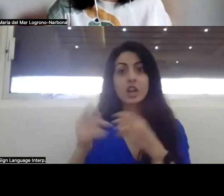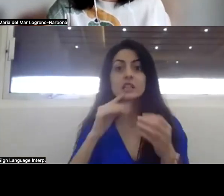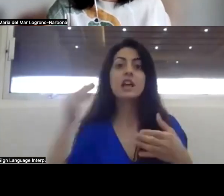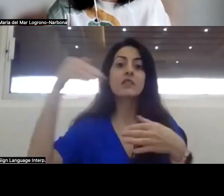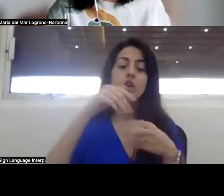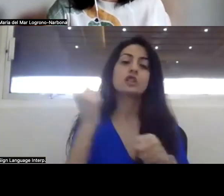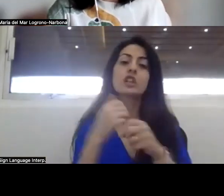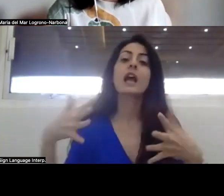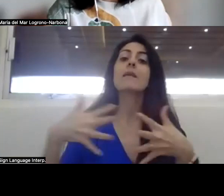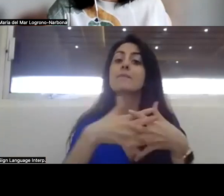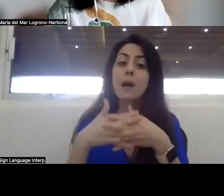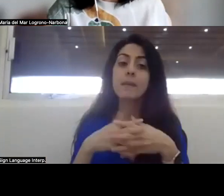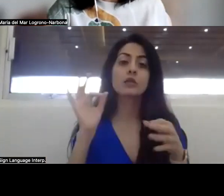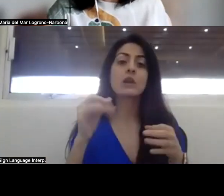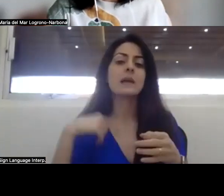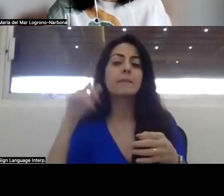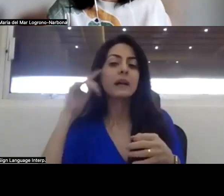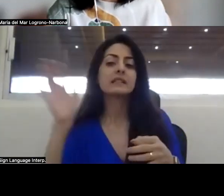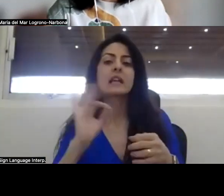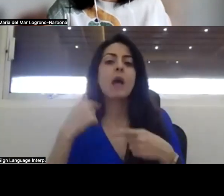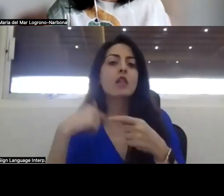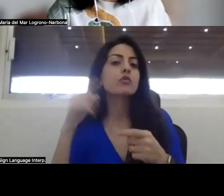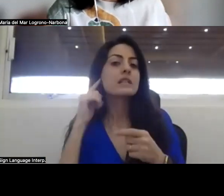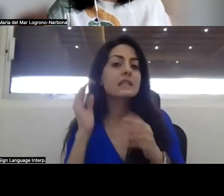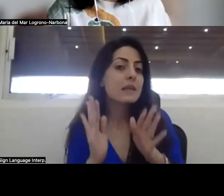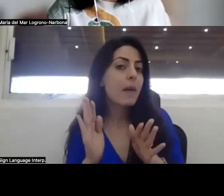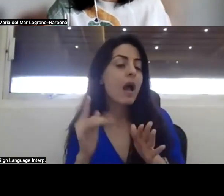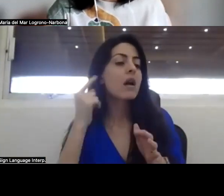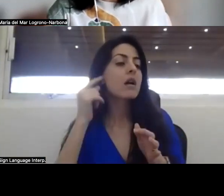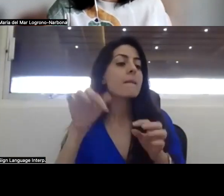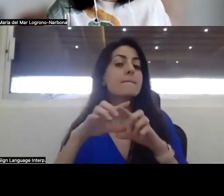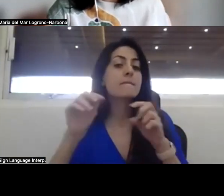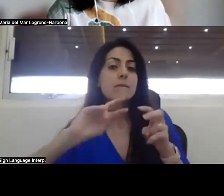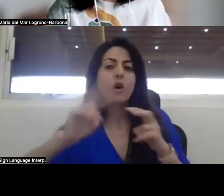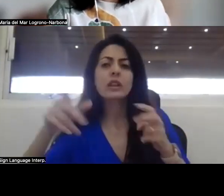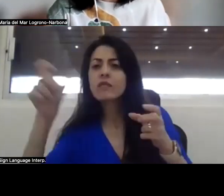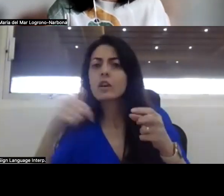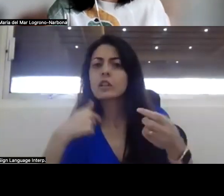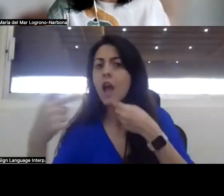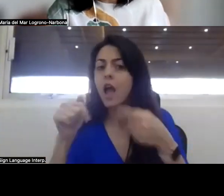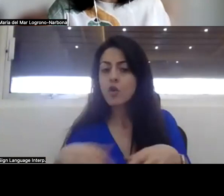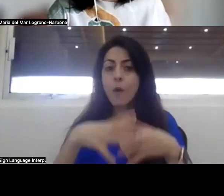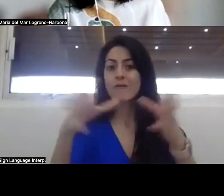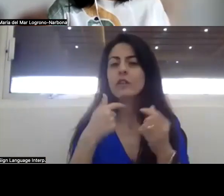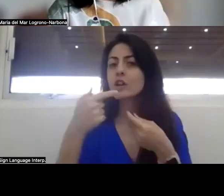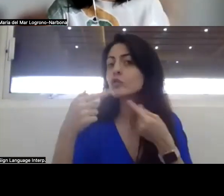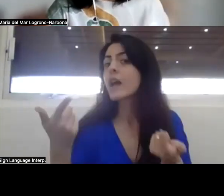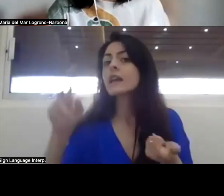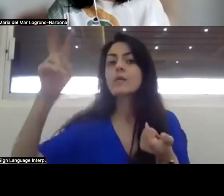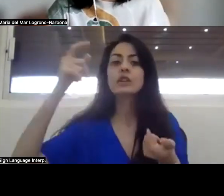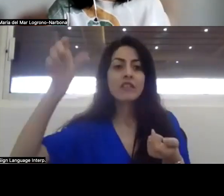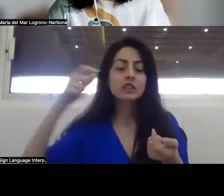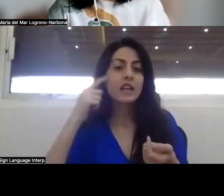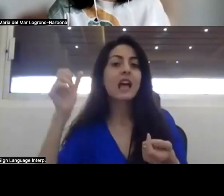project. And after many years of discussion and interaction, the perception of the OPDs has changed on the social grant